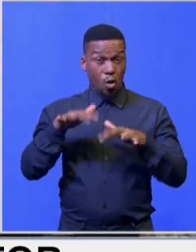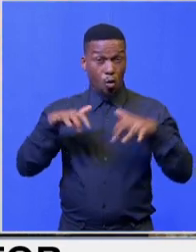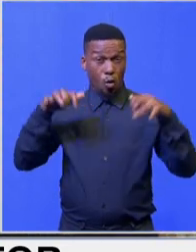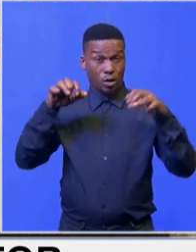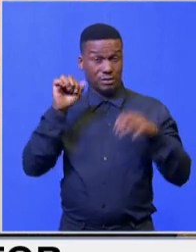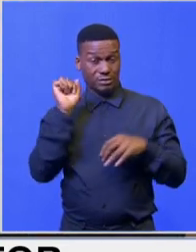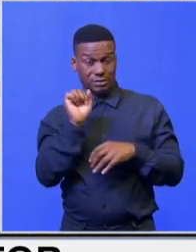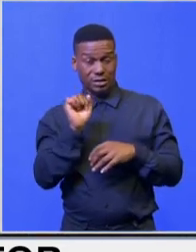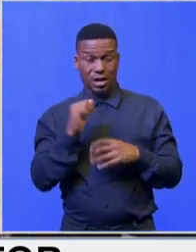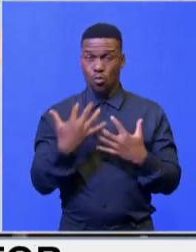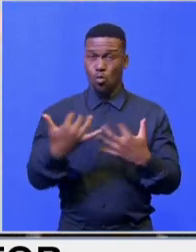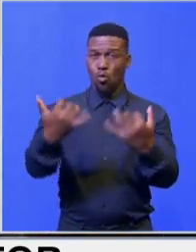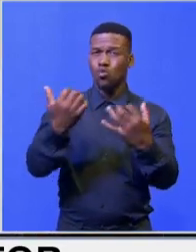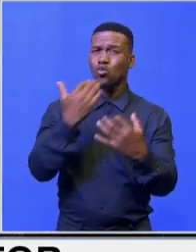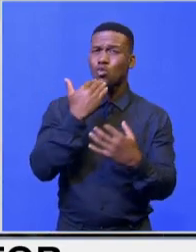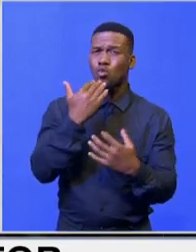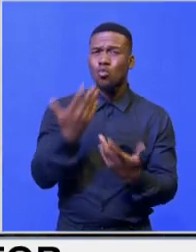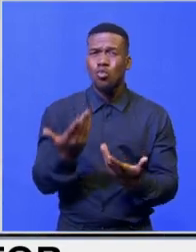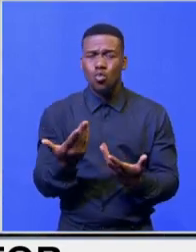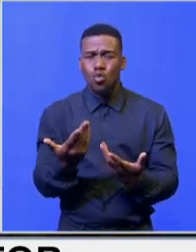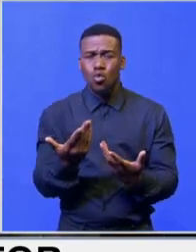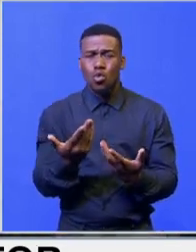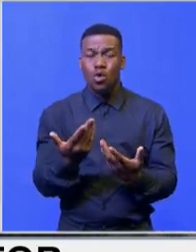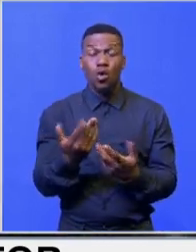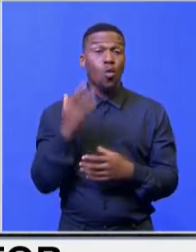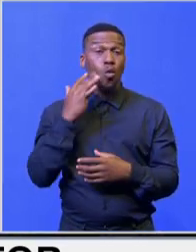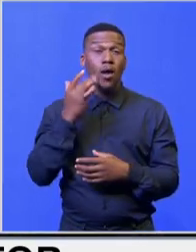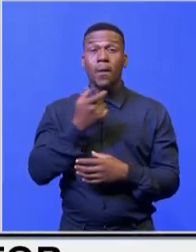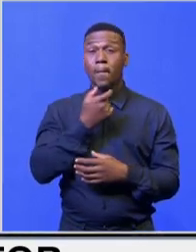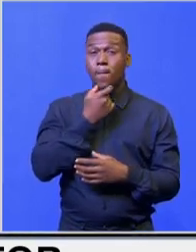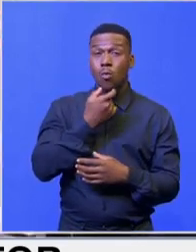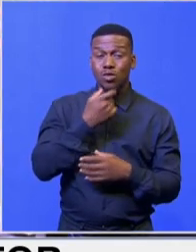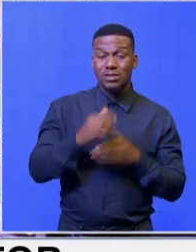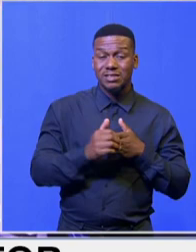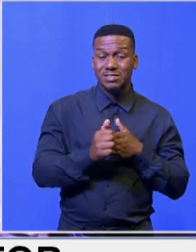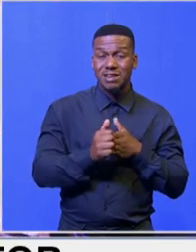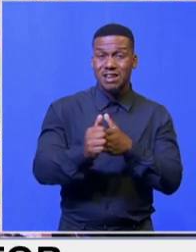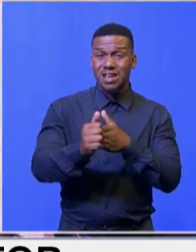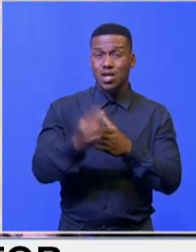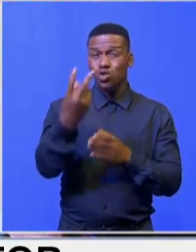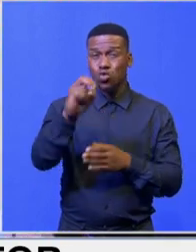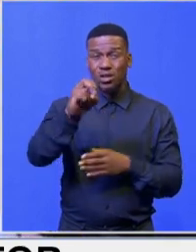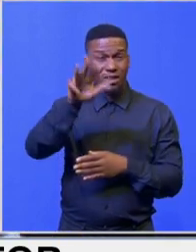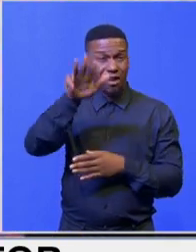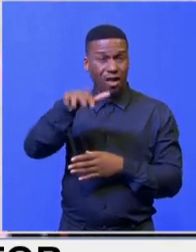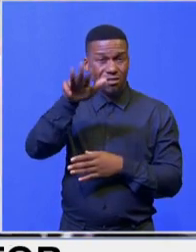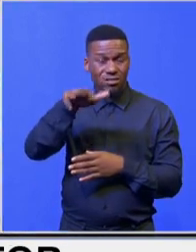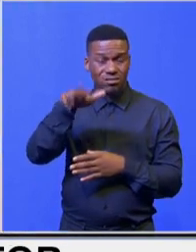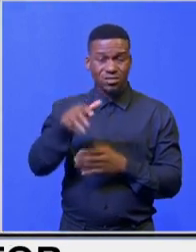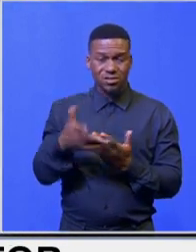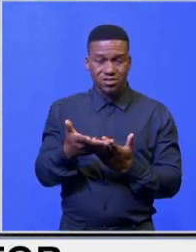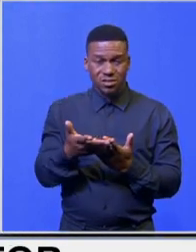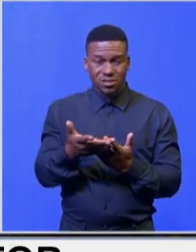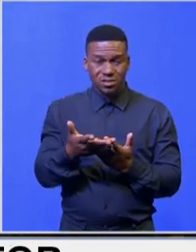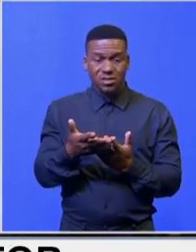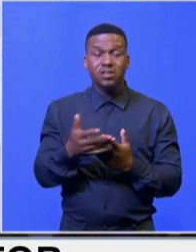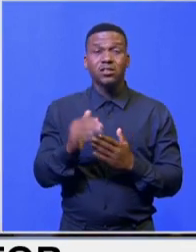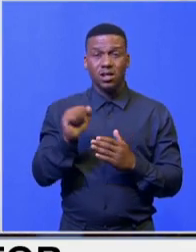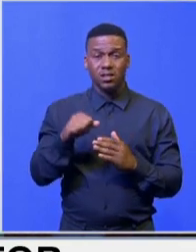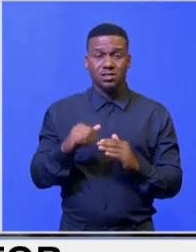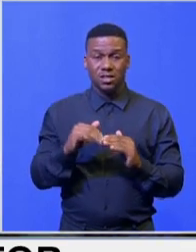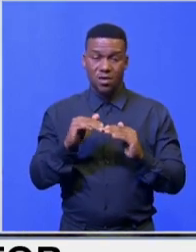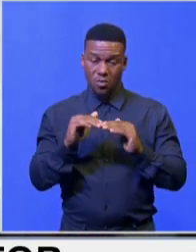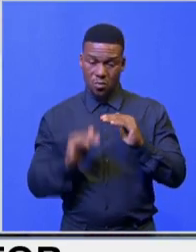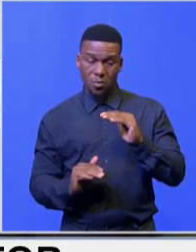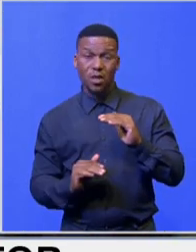You remember what happened when they were led by Musa Maiman in 2019 election, that they declined by 2%, which